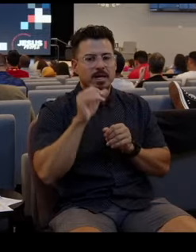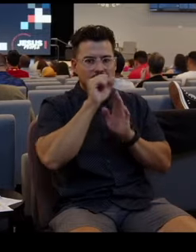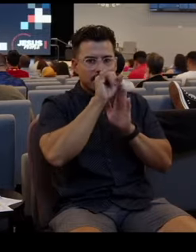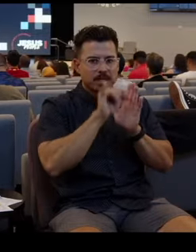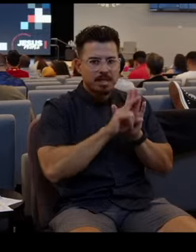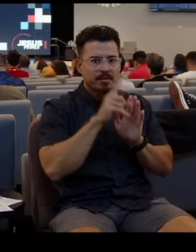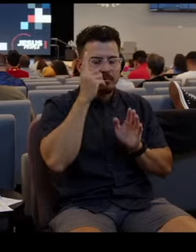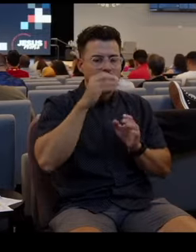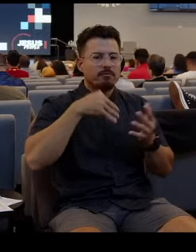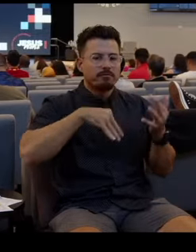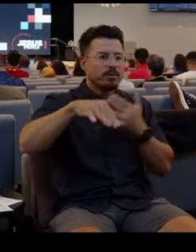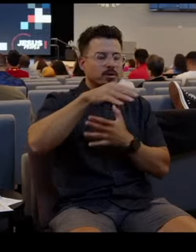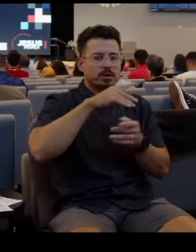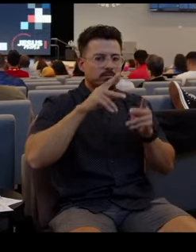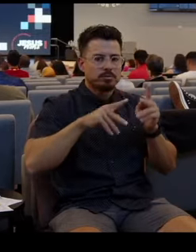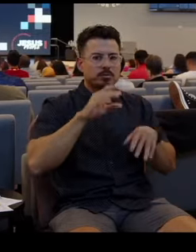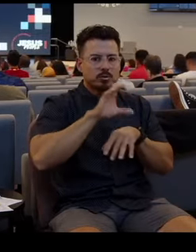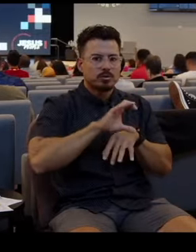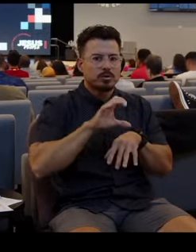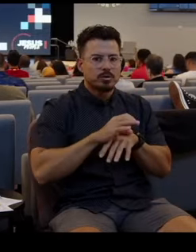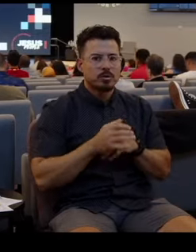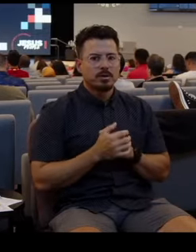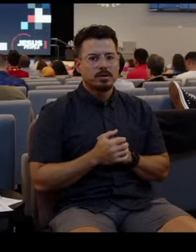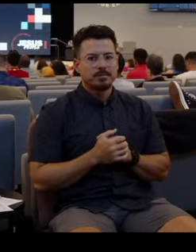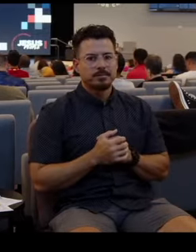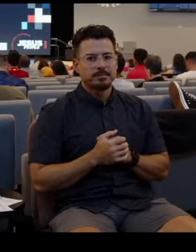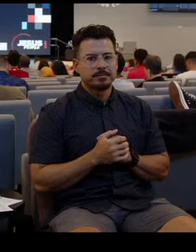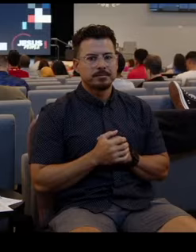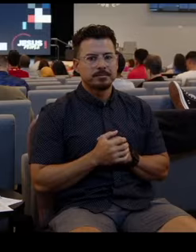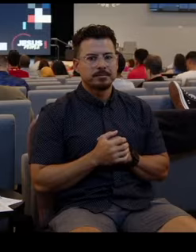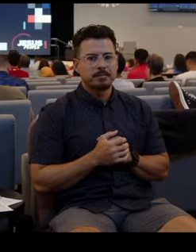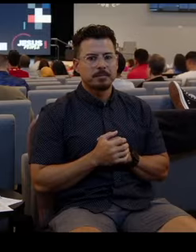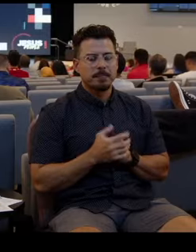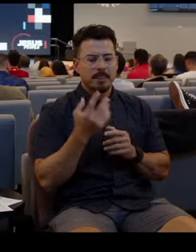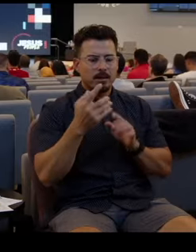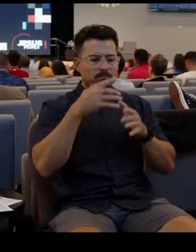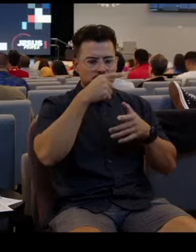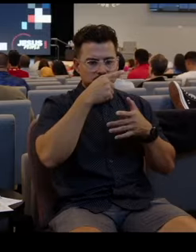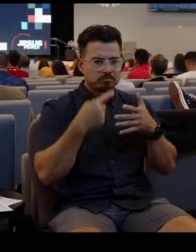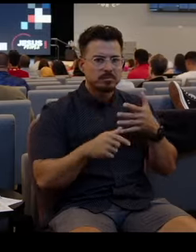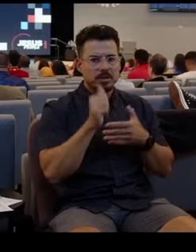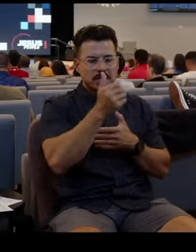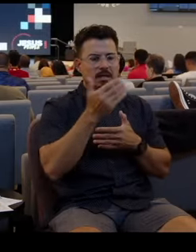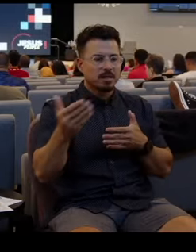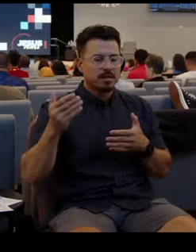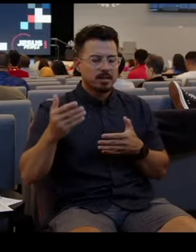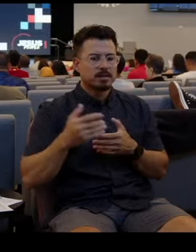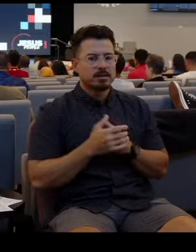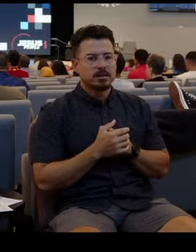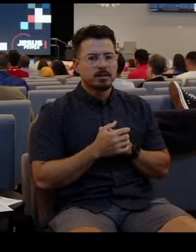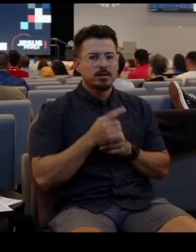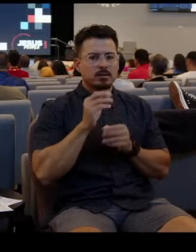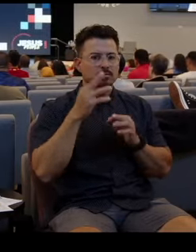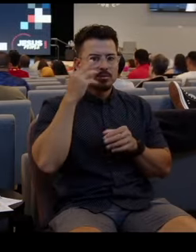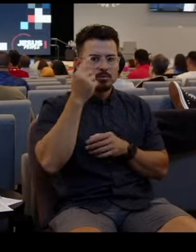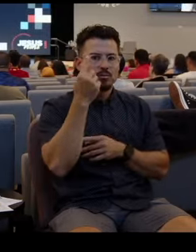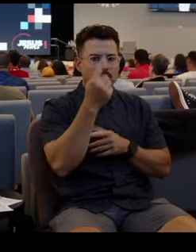to a very compact statement what someone needs to know about themselves. That was reason number one.